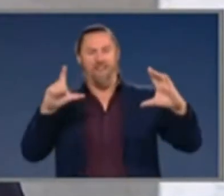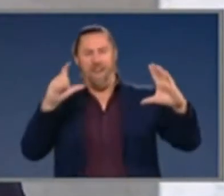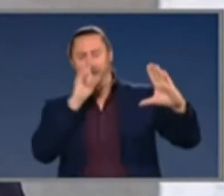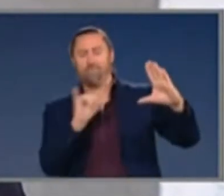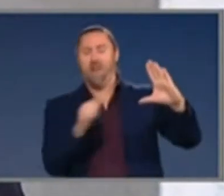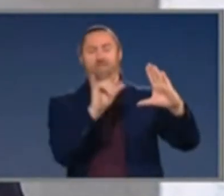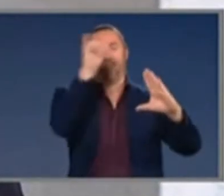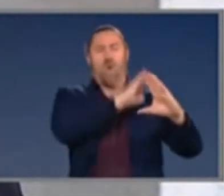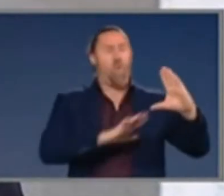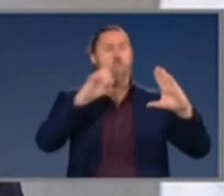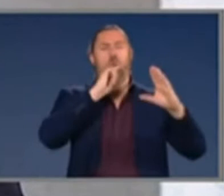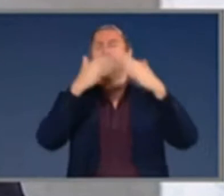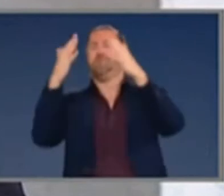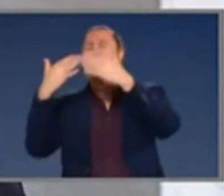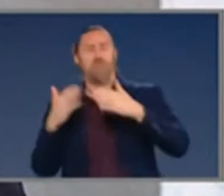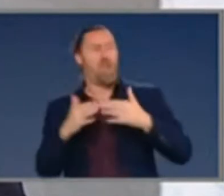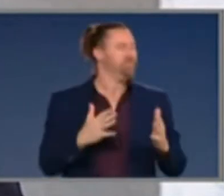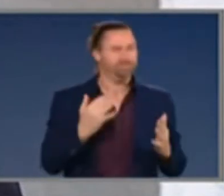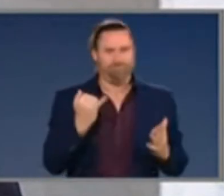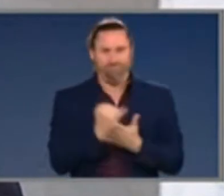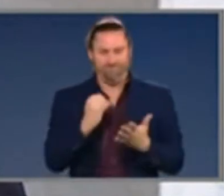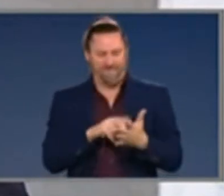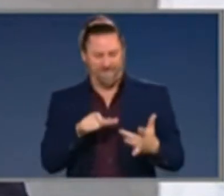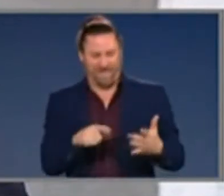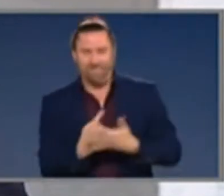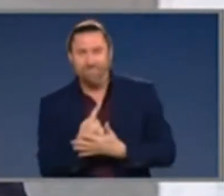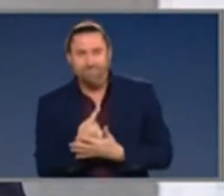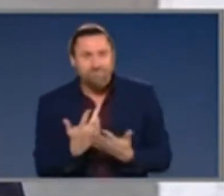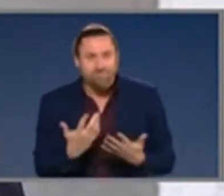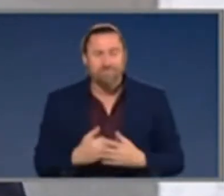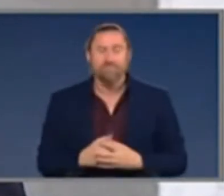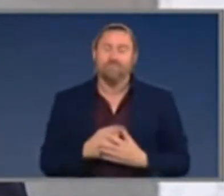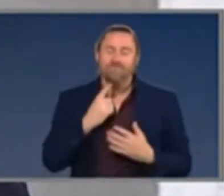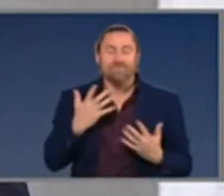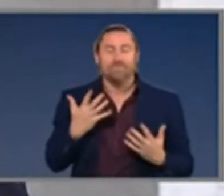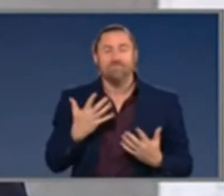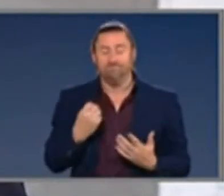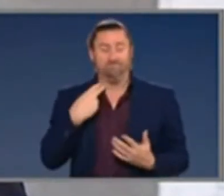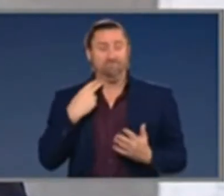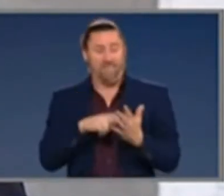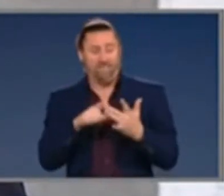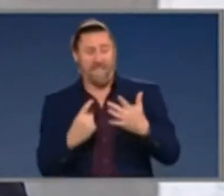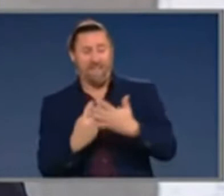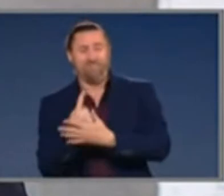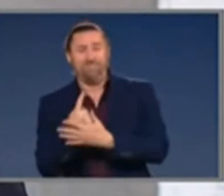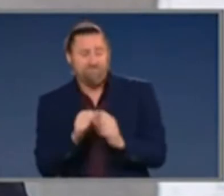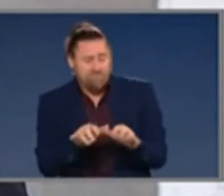commerce? Not at this stage, Phil, with the status of the Victorian wave.